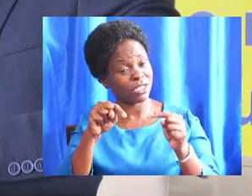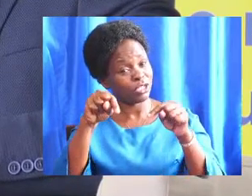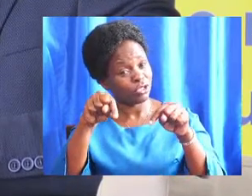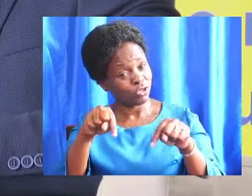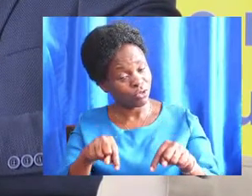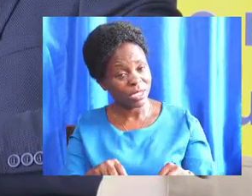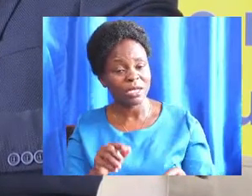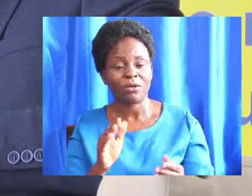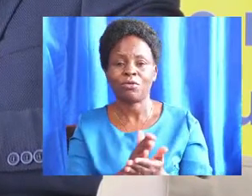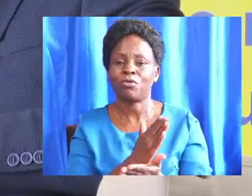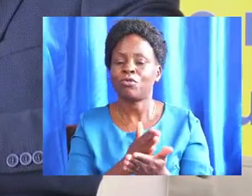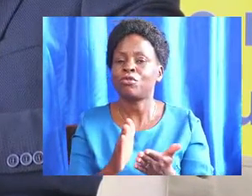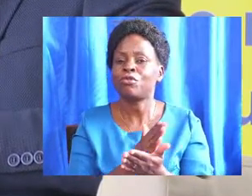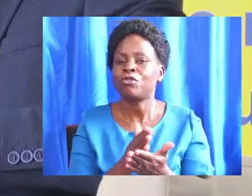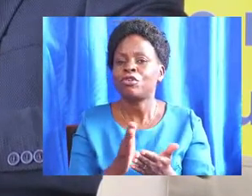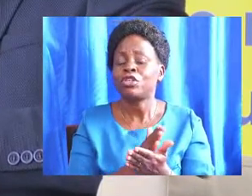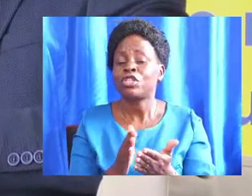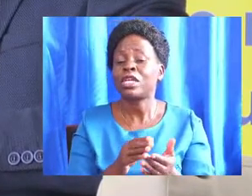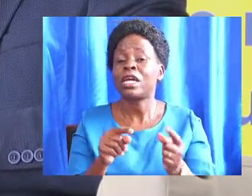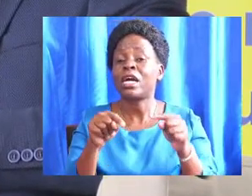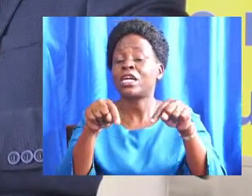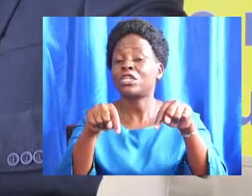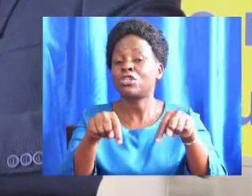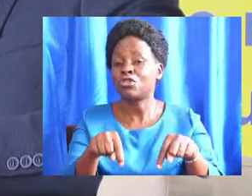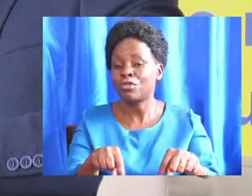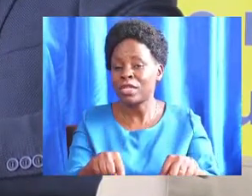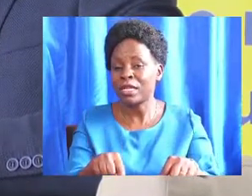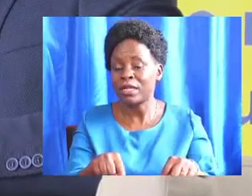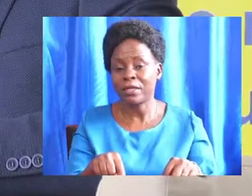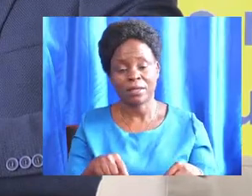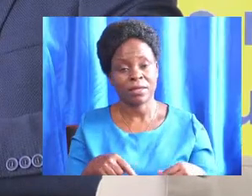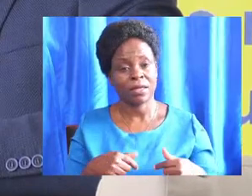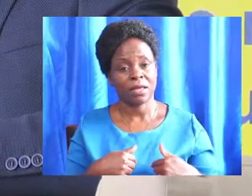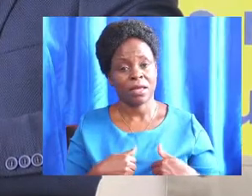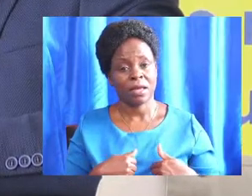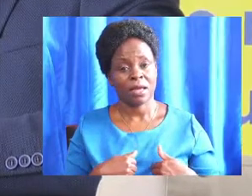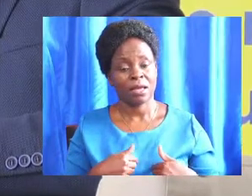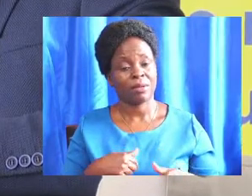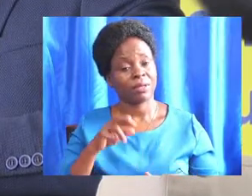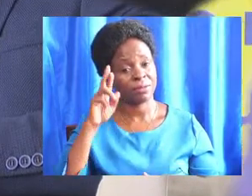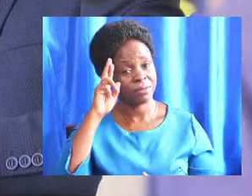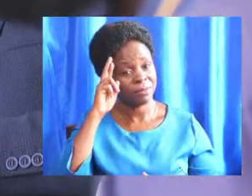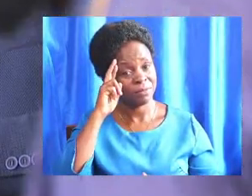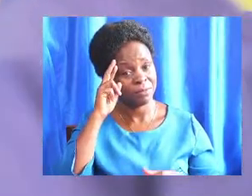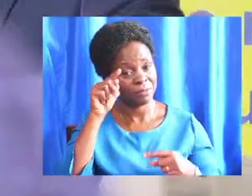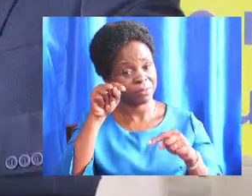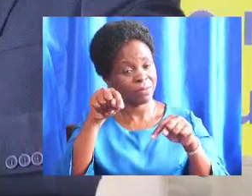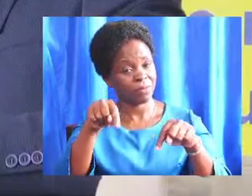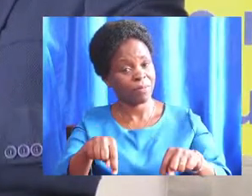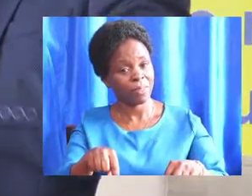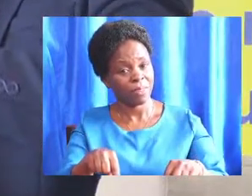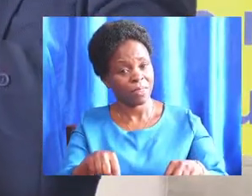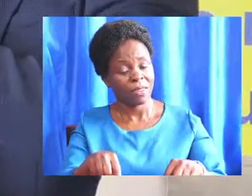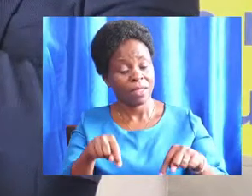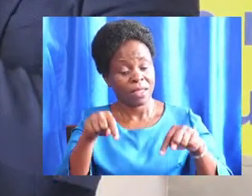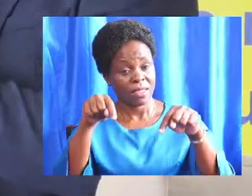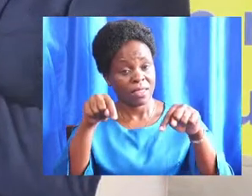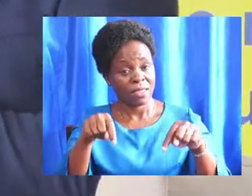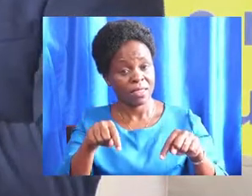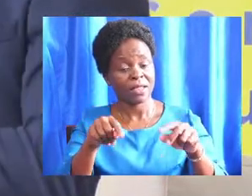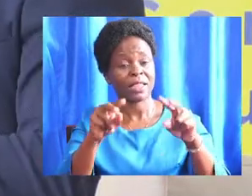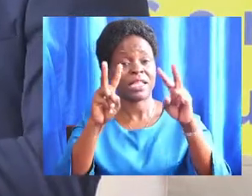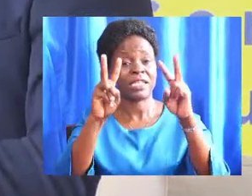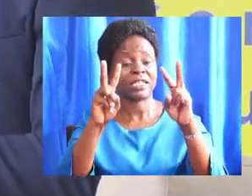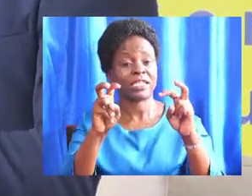to share with us. And I must remind you that in this